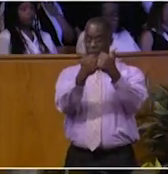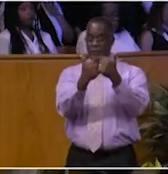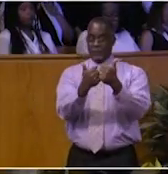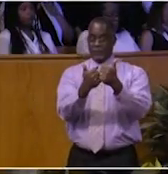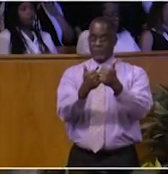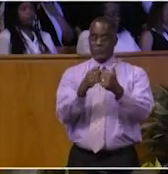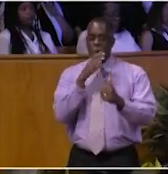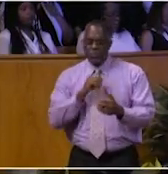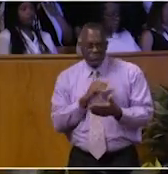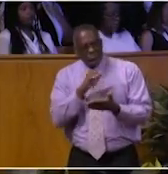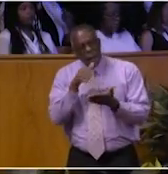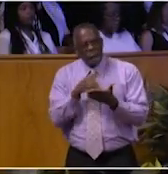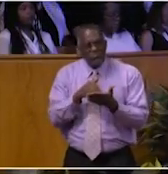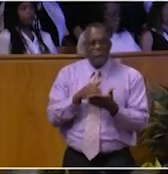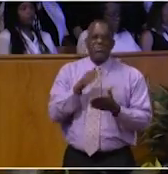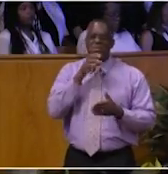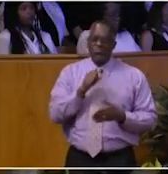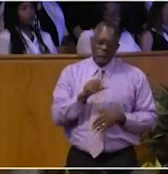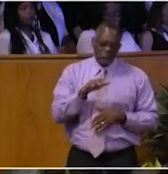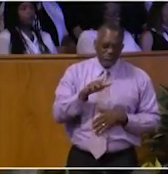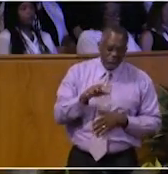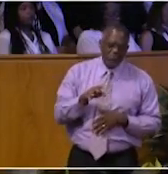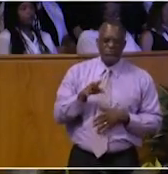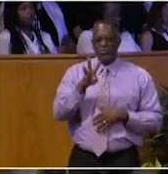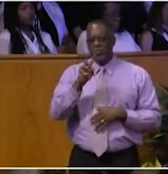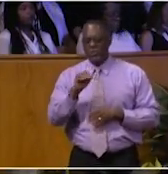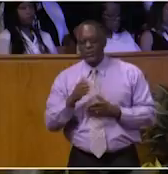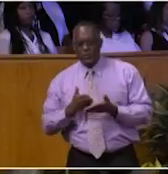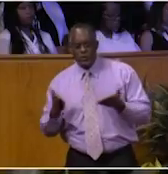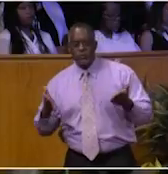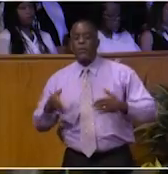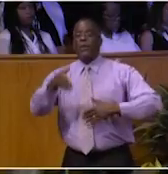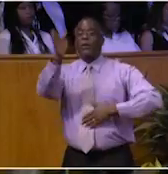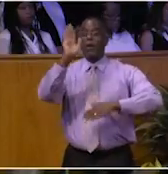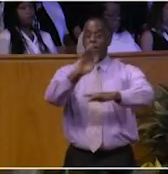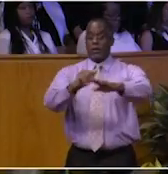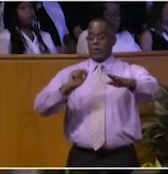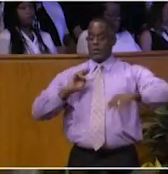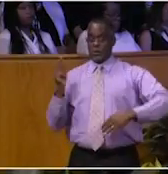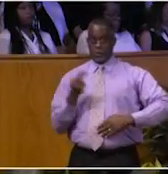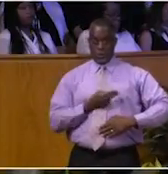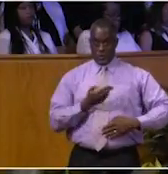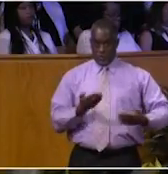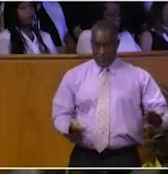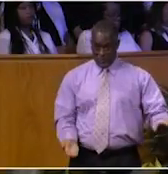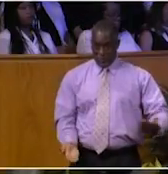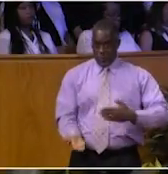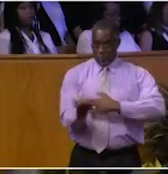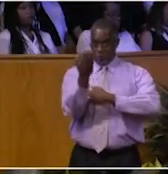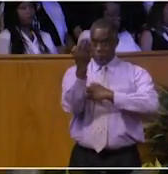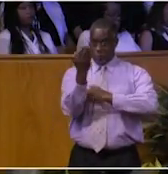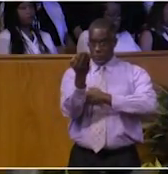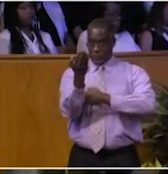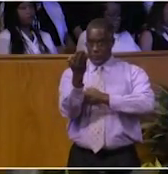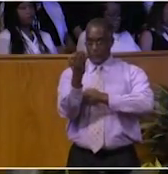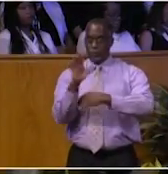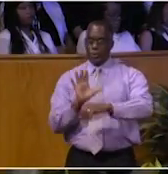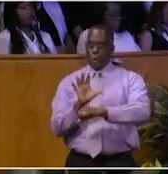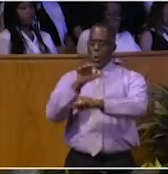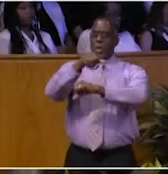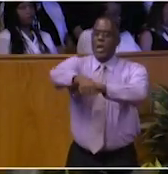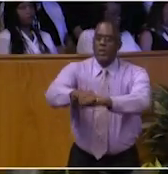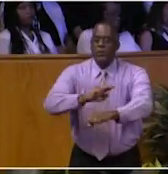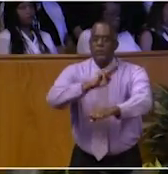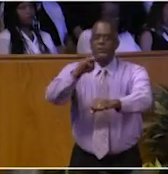called to conquer a land, and God is calling each of us this morning as disciples to conquer a nation.